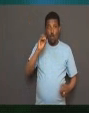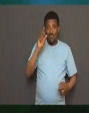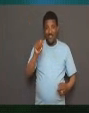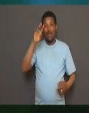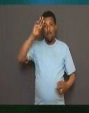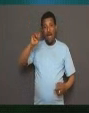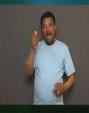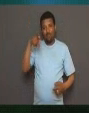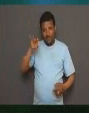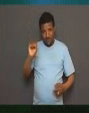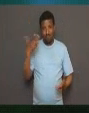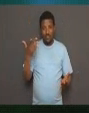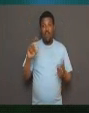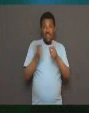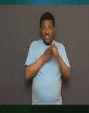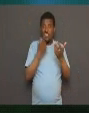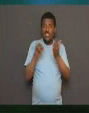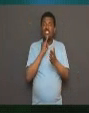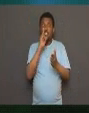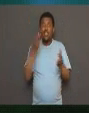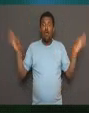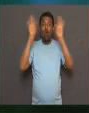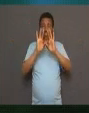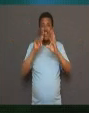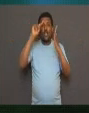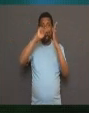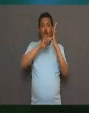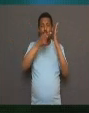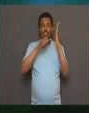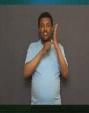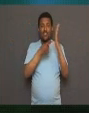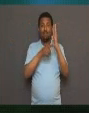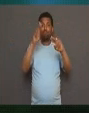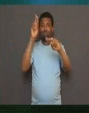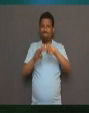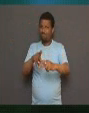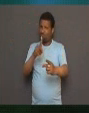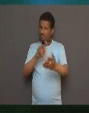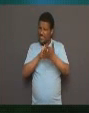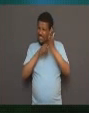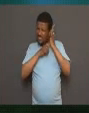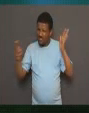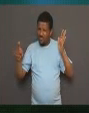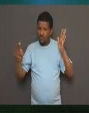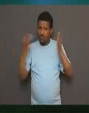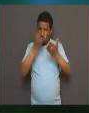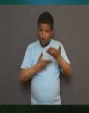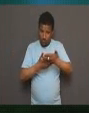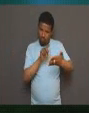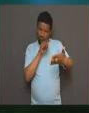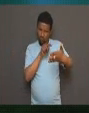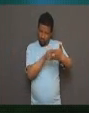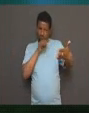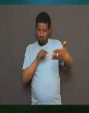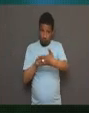First, it is important that the dots are placed accurately on the map so